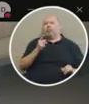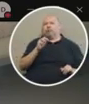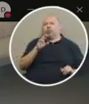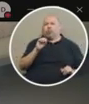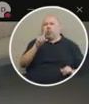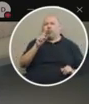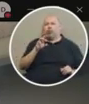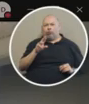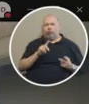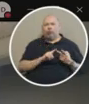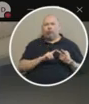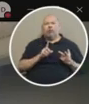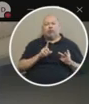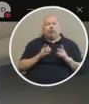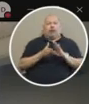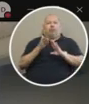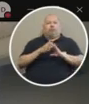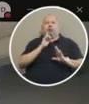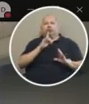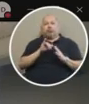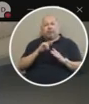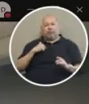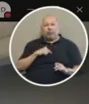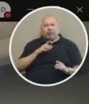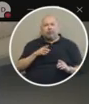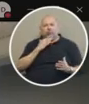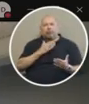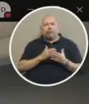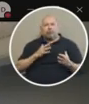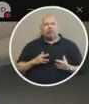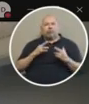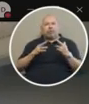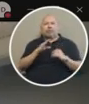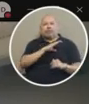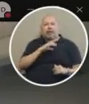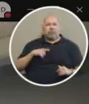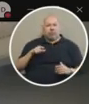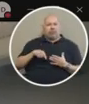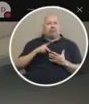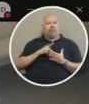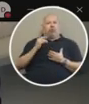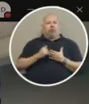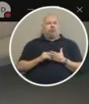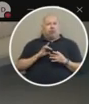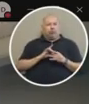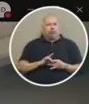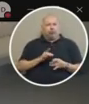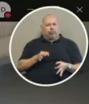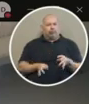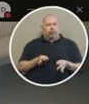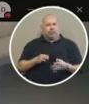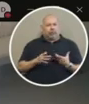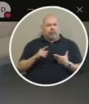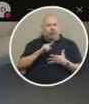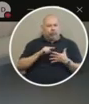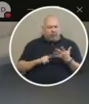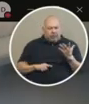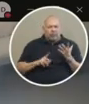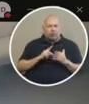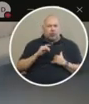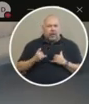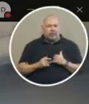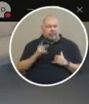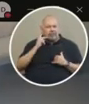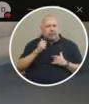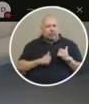side, and make sure that we present a good recommendation to council on these programs. In terms of judgment and criteria for these projects